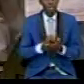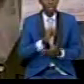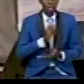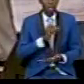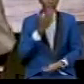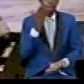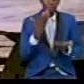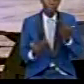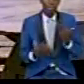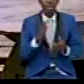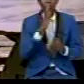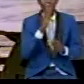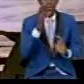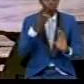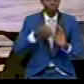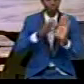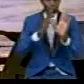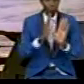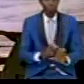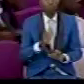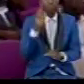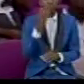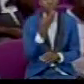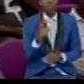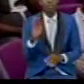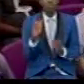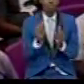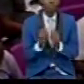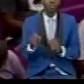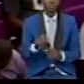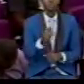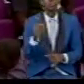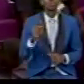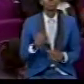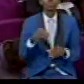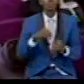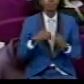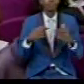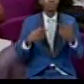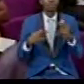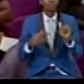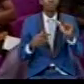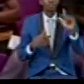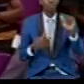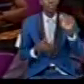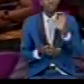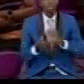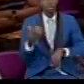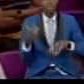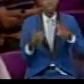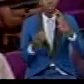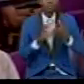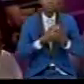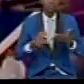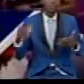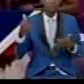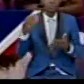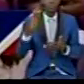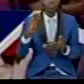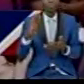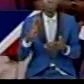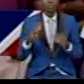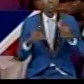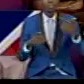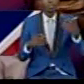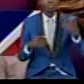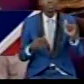be partaker thereof with you. Galatians chapter 6, I'm reading from verse 14. In